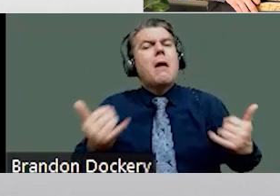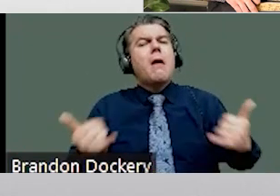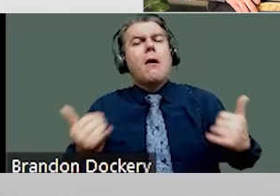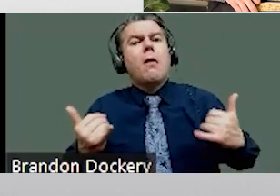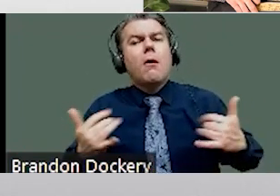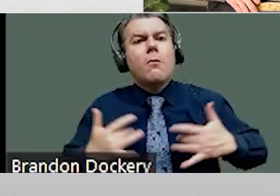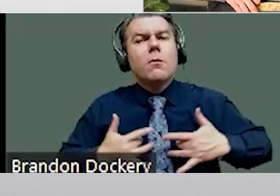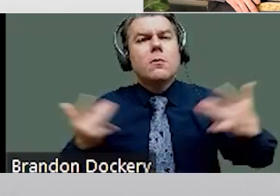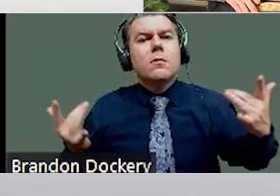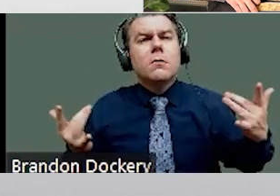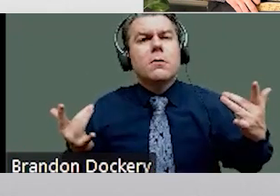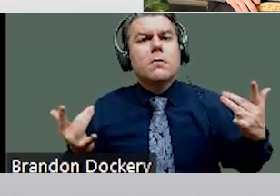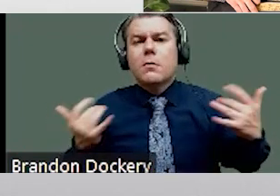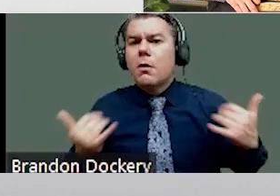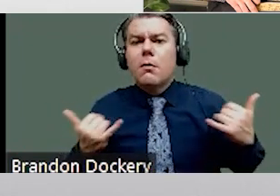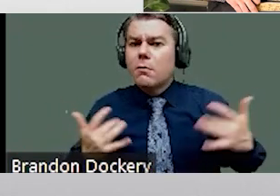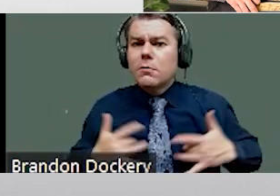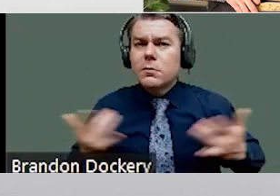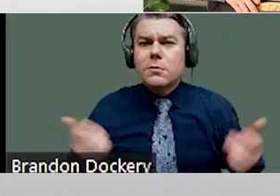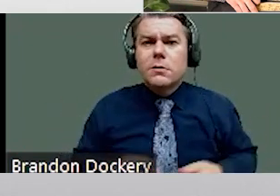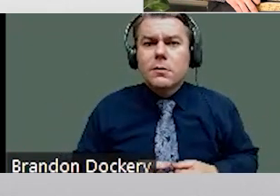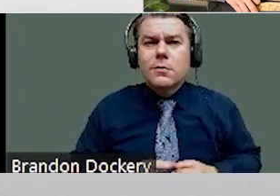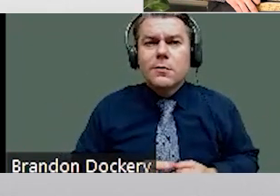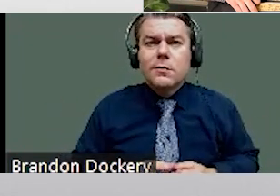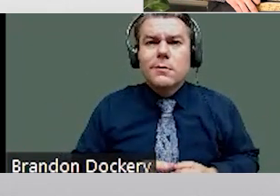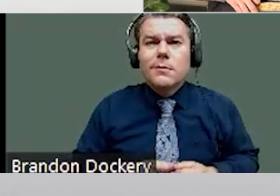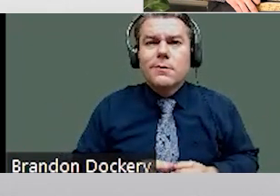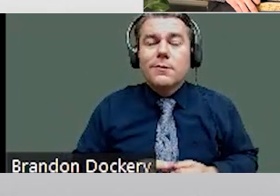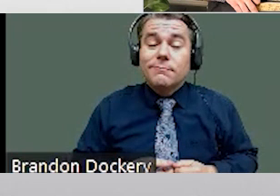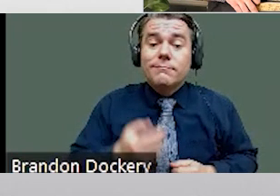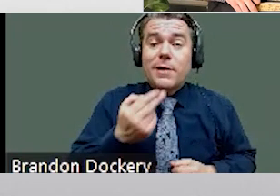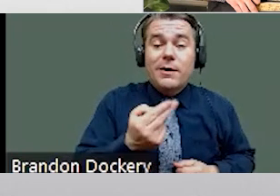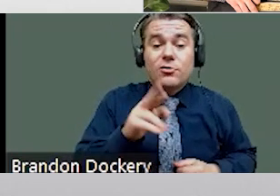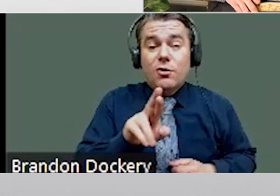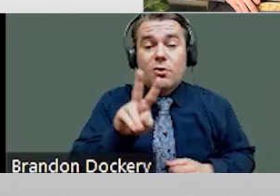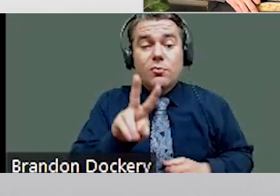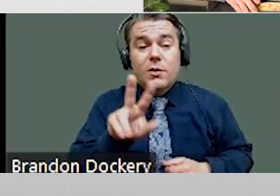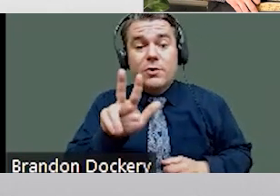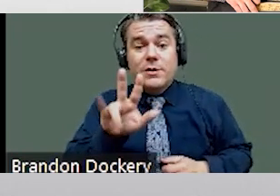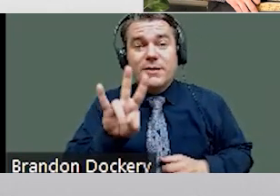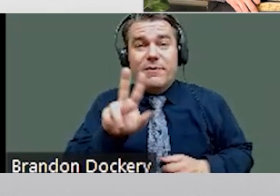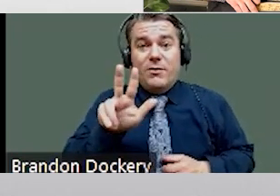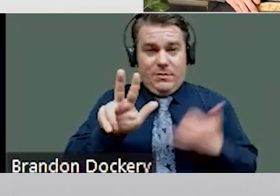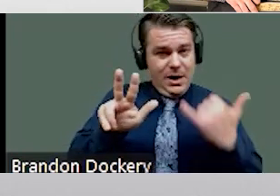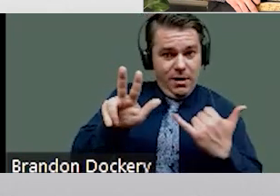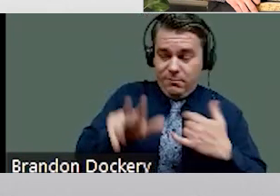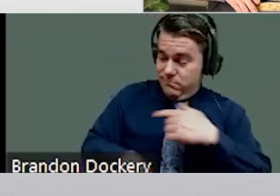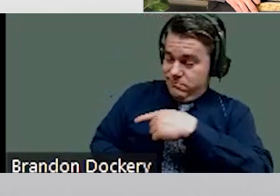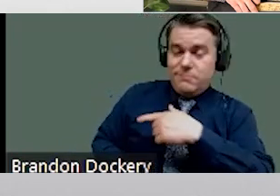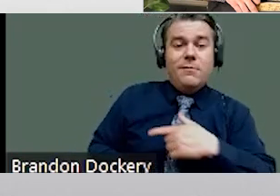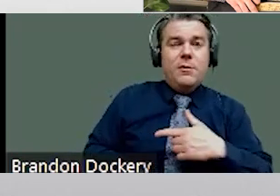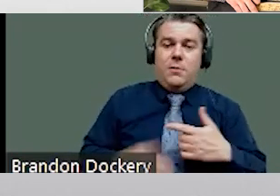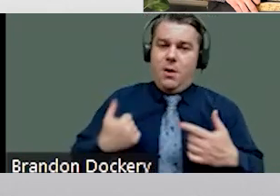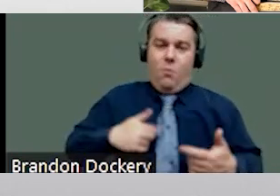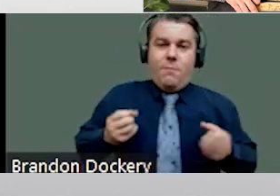us? Where does it leave us here? Well, HR 2373 is our opportunity. If